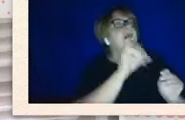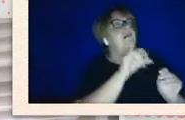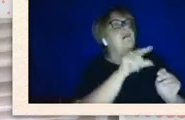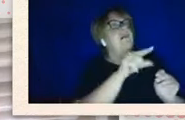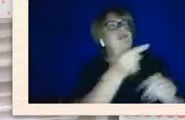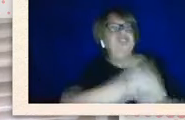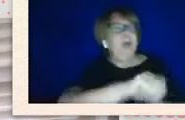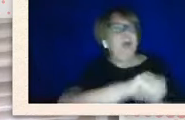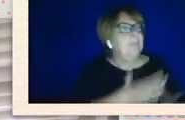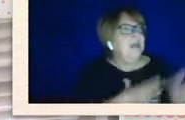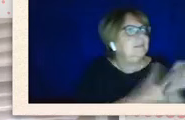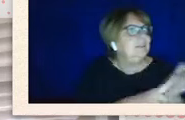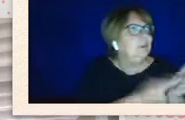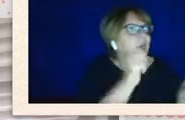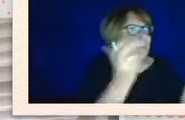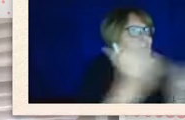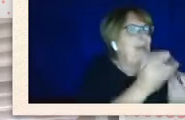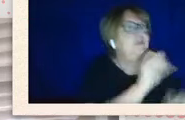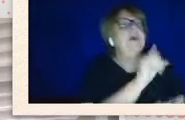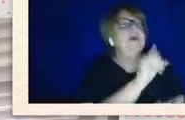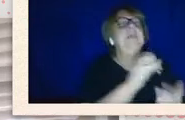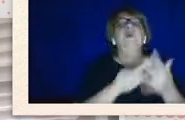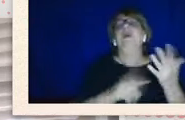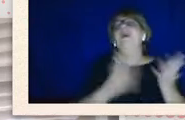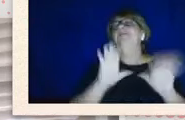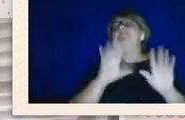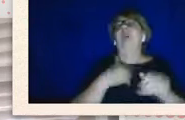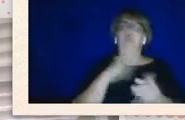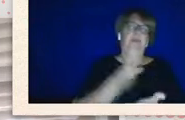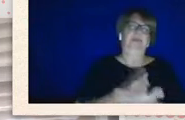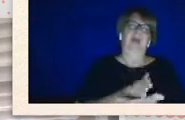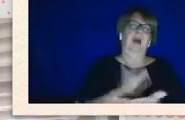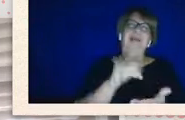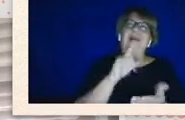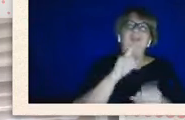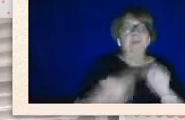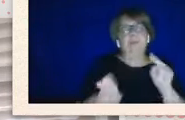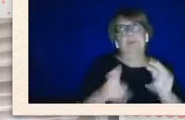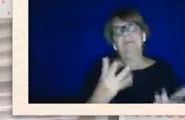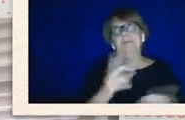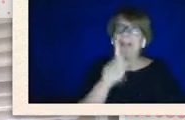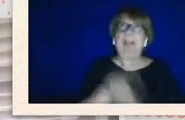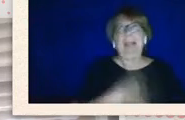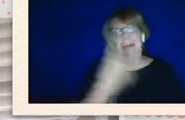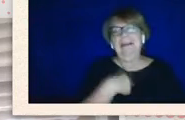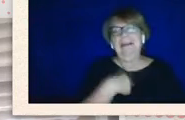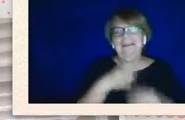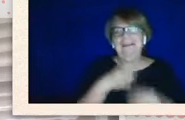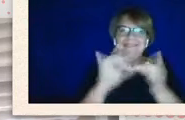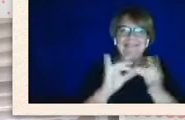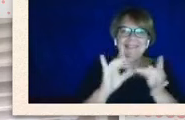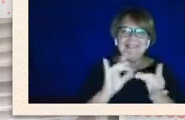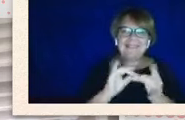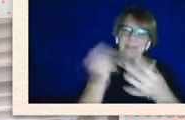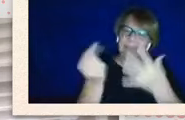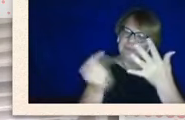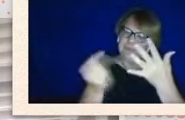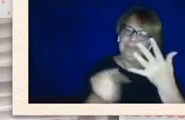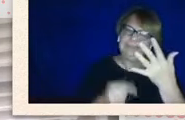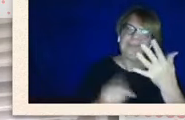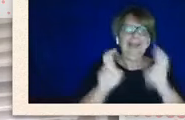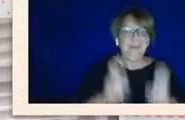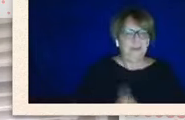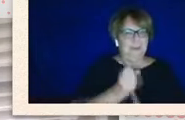another. So I'll stop there. That's just a real quick or lengthy sort of rundown of all of these issues that are impacted by